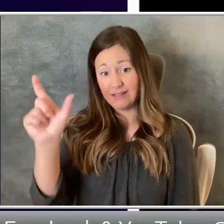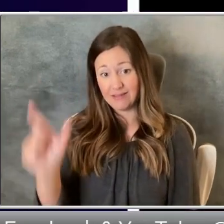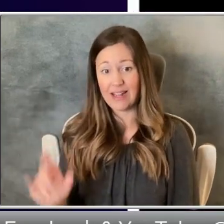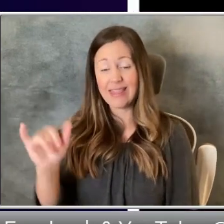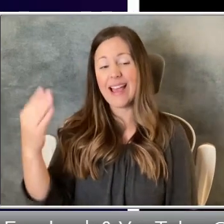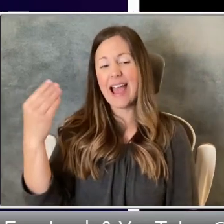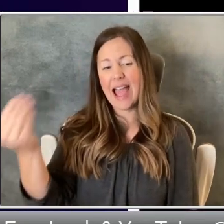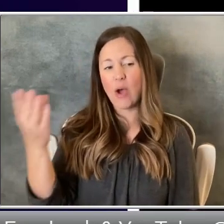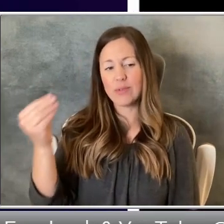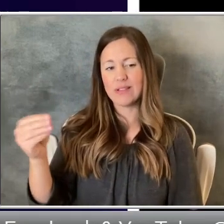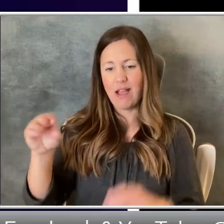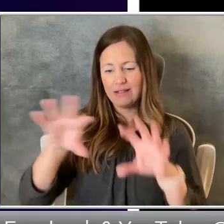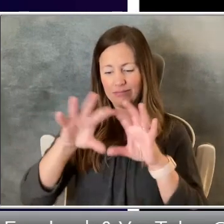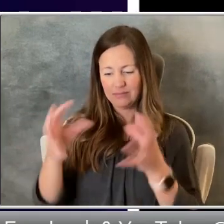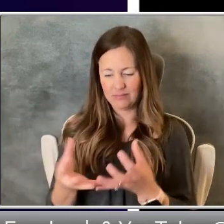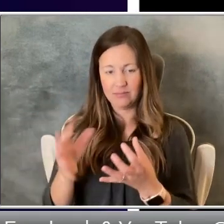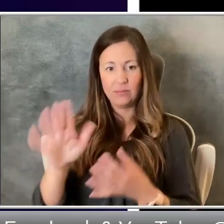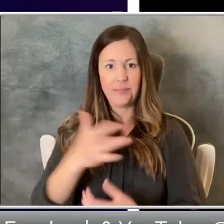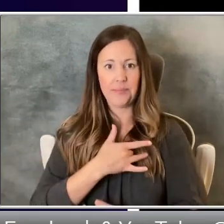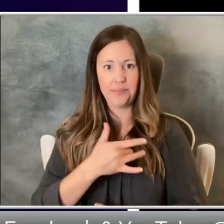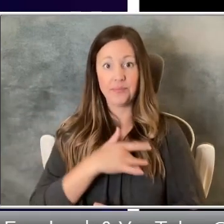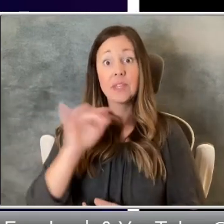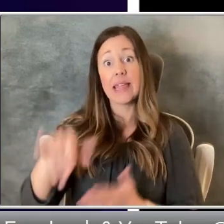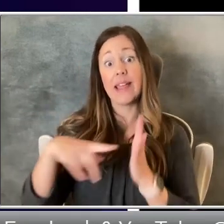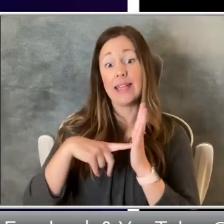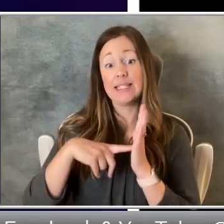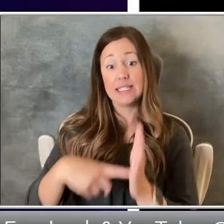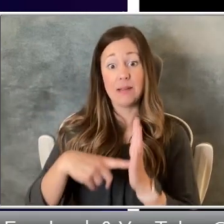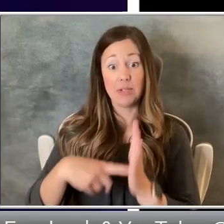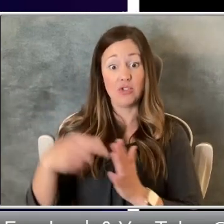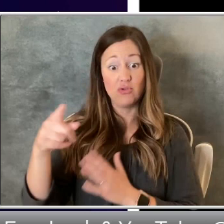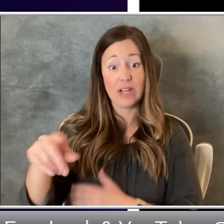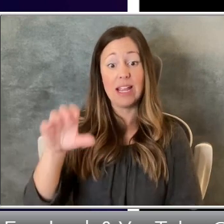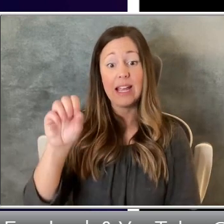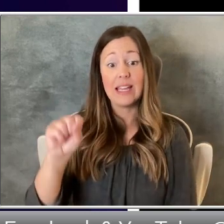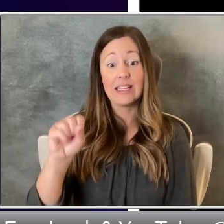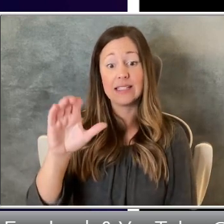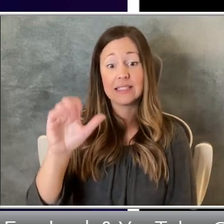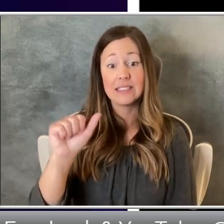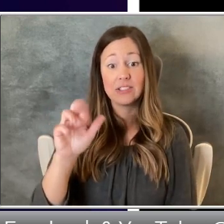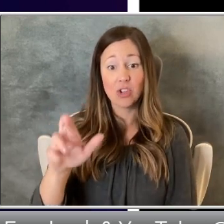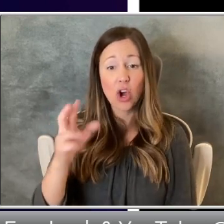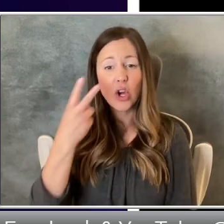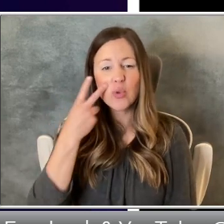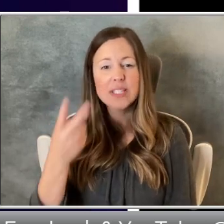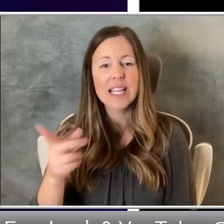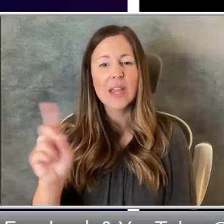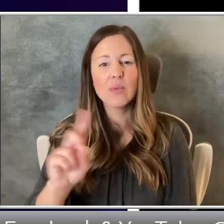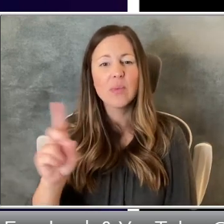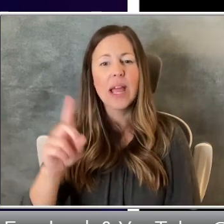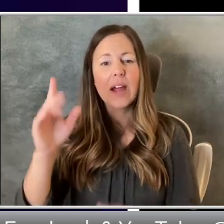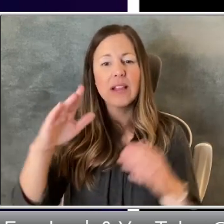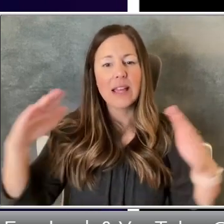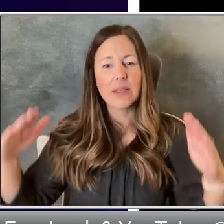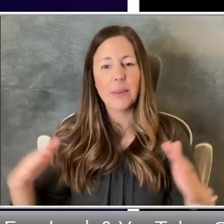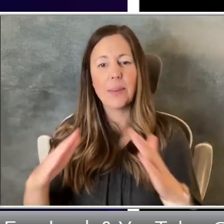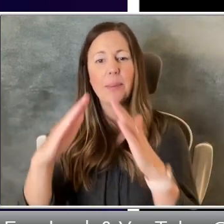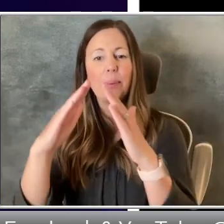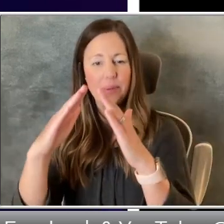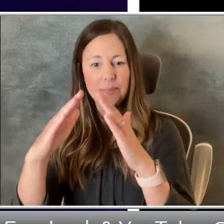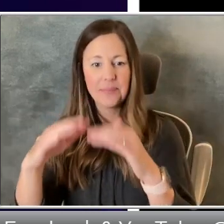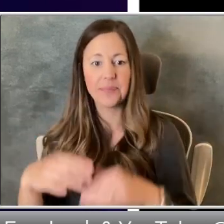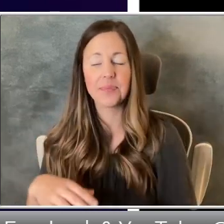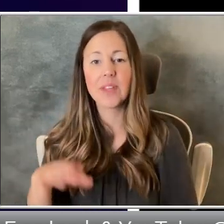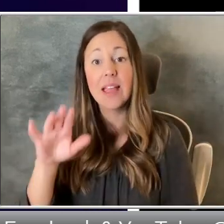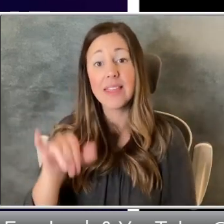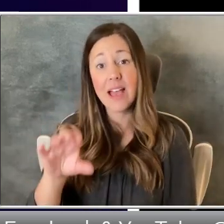portion of her heart. And this demonstrates an area of scar that's at the apex or kind of out at the tip of the left ventricle. And this was the